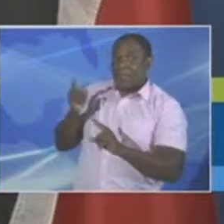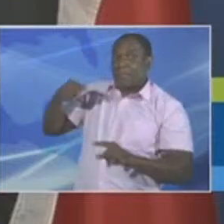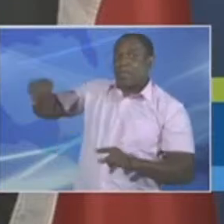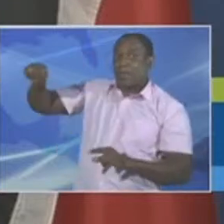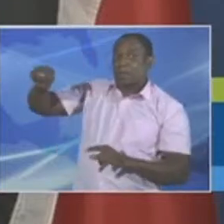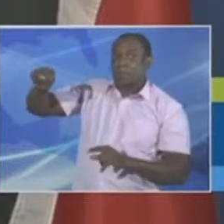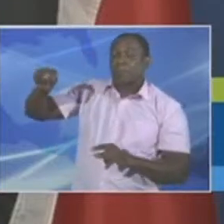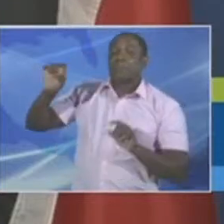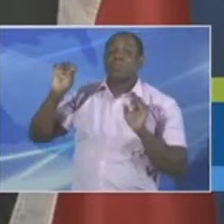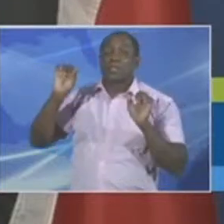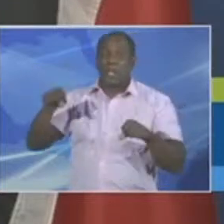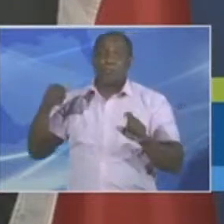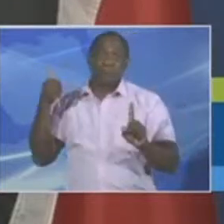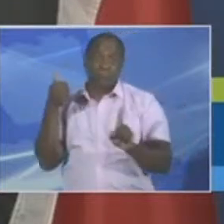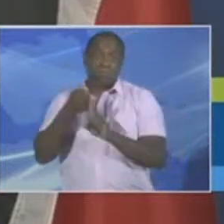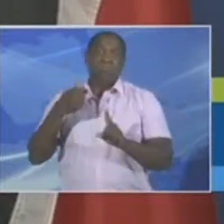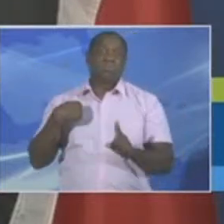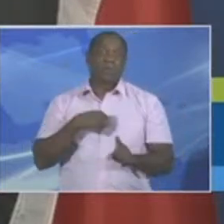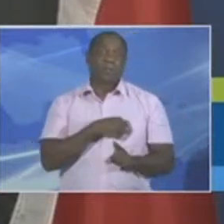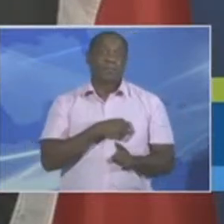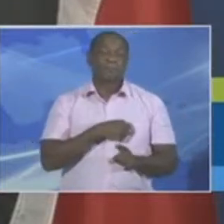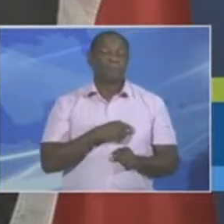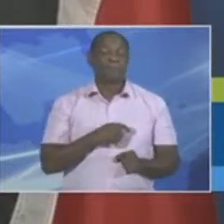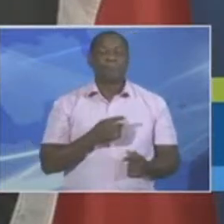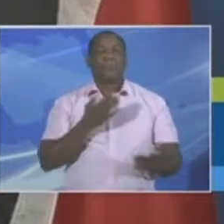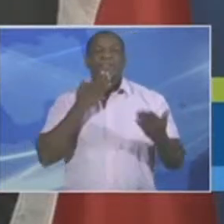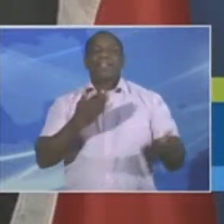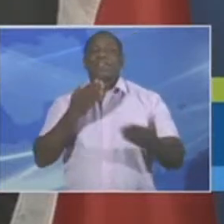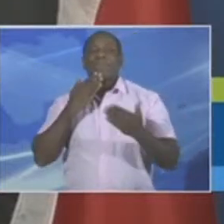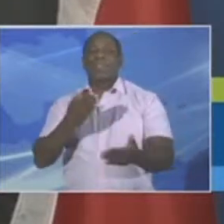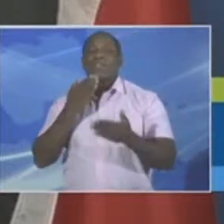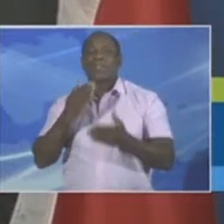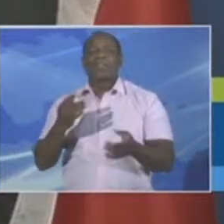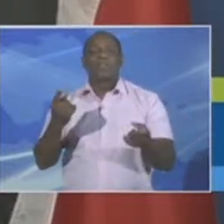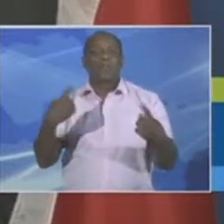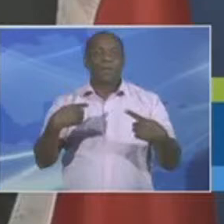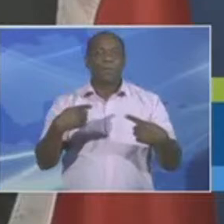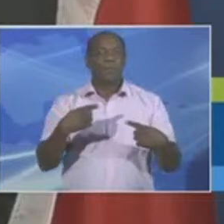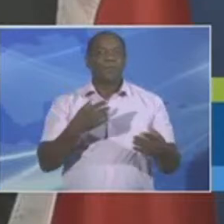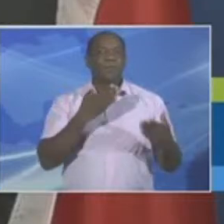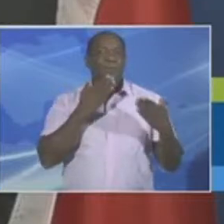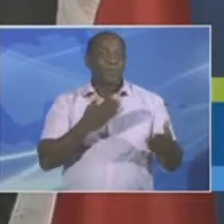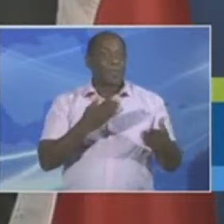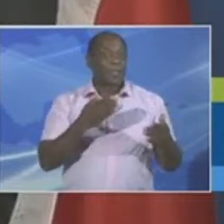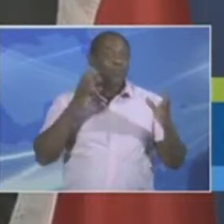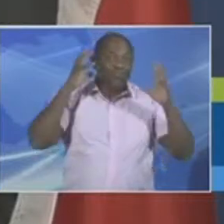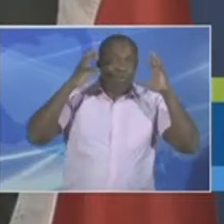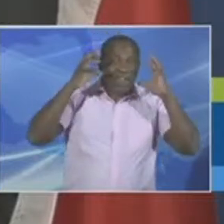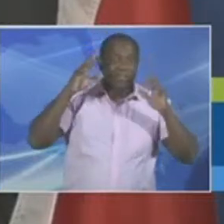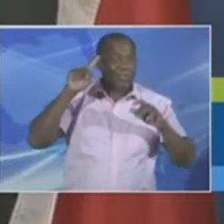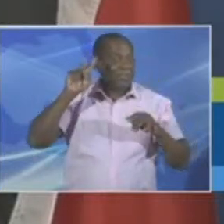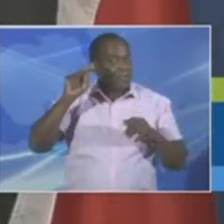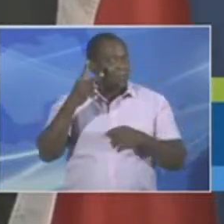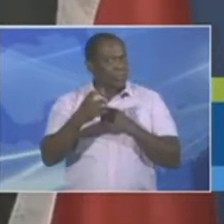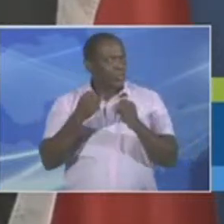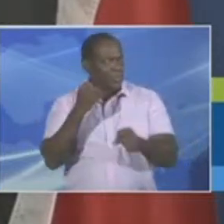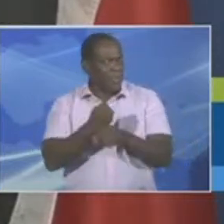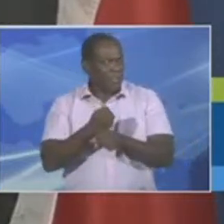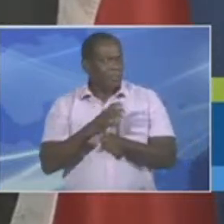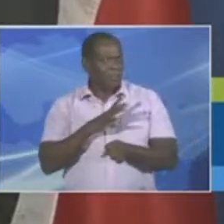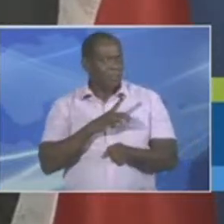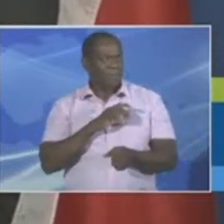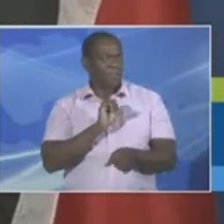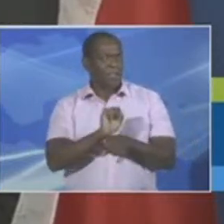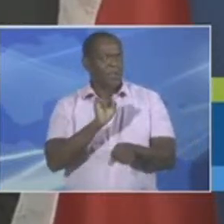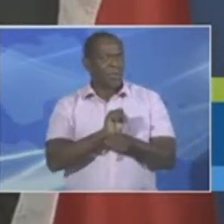and I want to say that the media, I thanked everybody, but I want to thank the media for the work that you've done for the 2-year period.